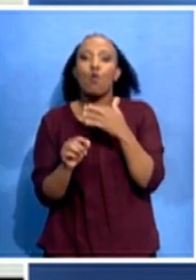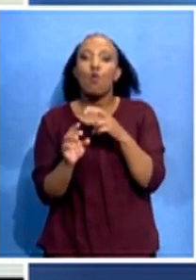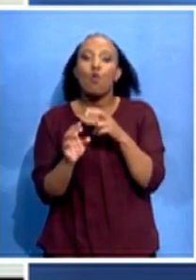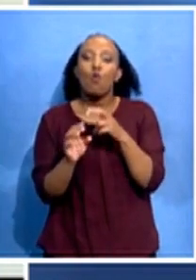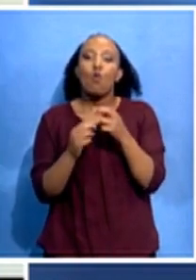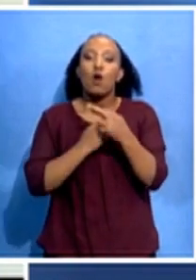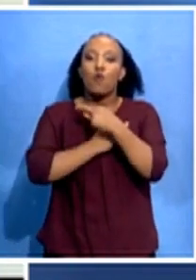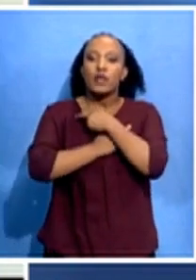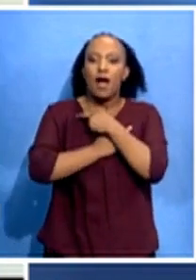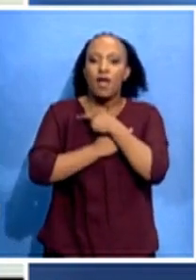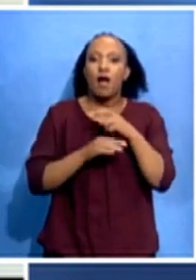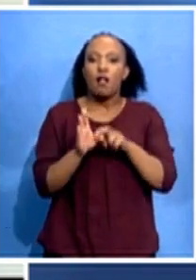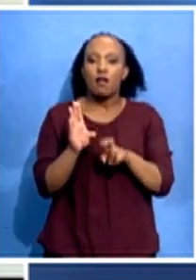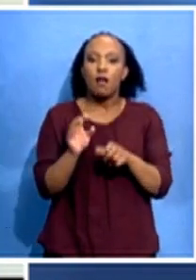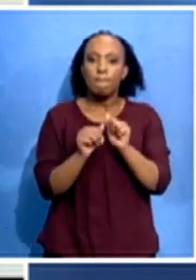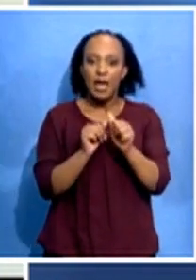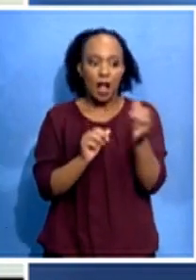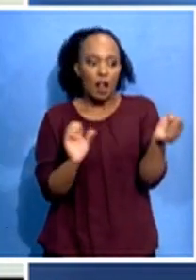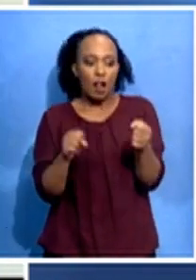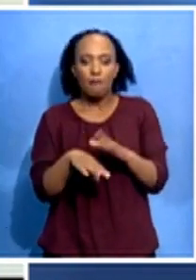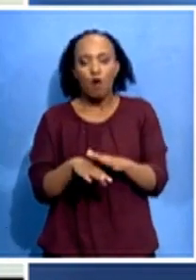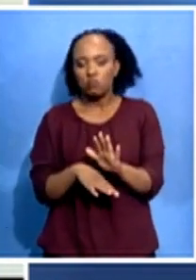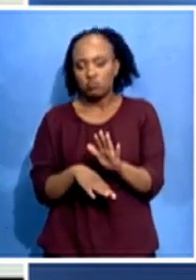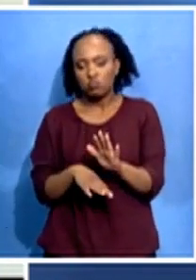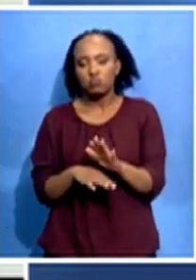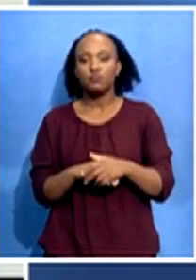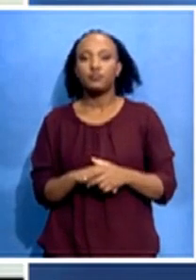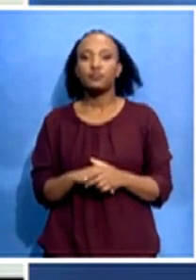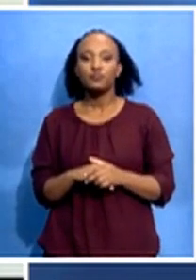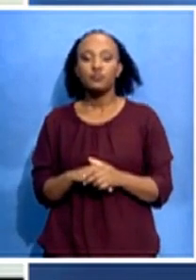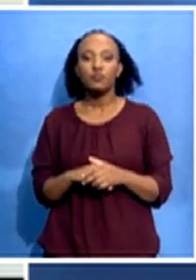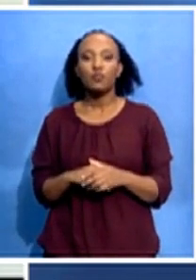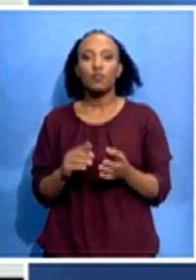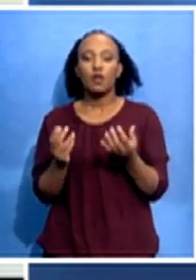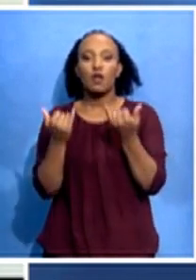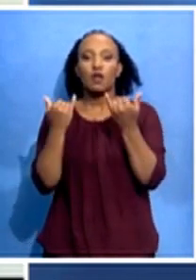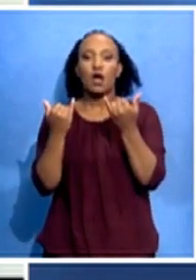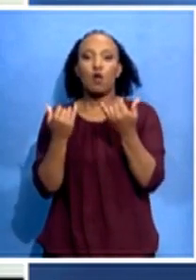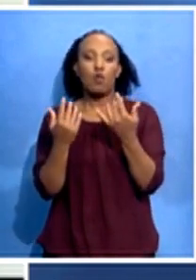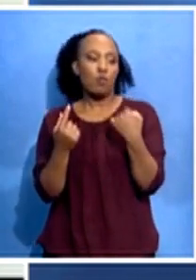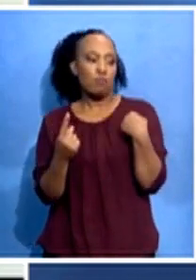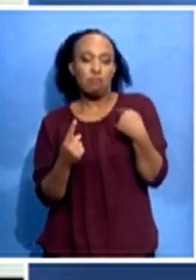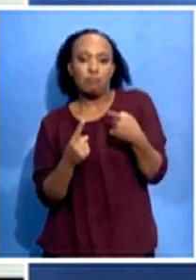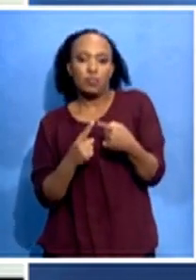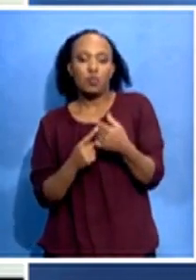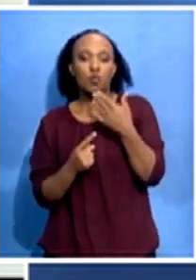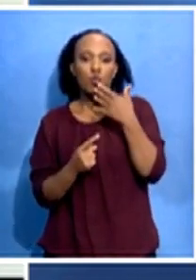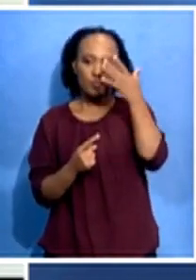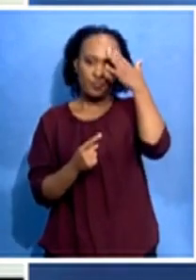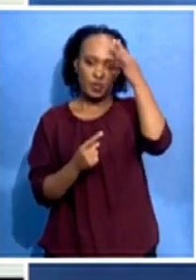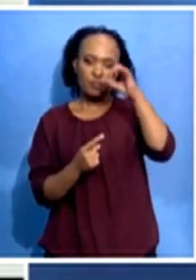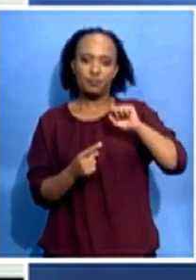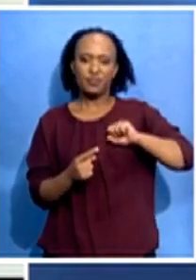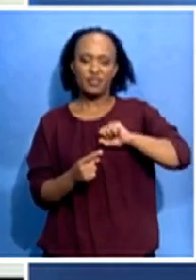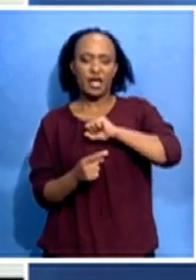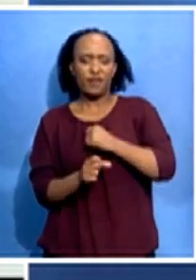in the system. And again, the sorry part of the debate, we have part of the civil service that is working extremely hard during COVID,